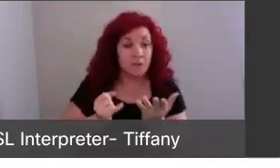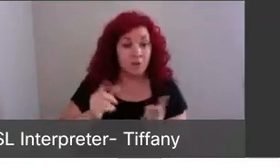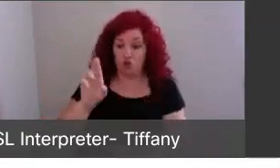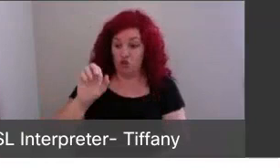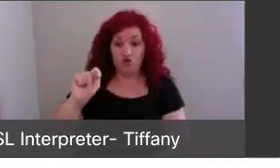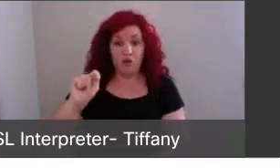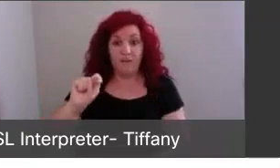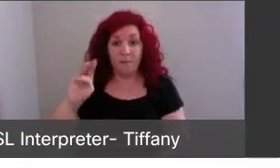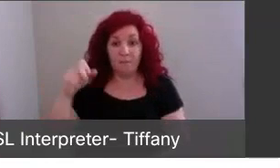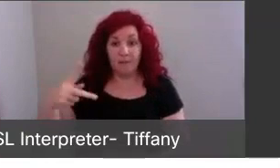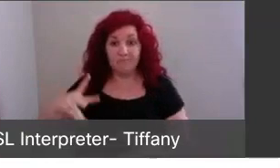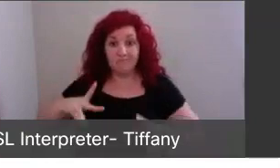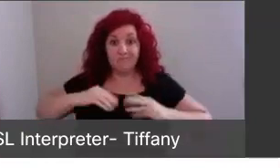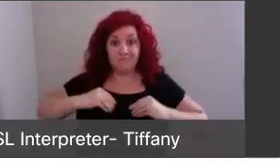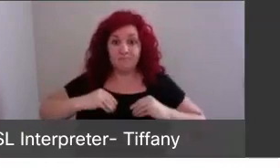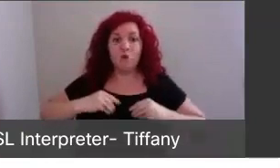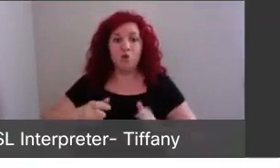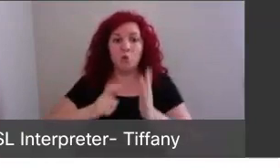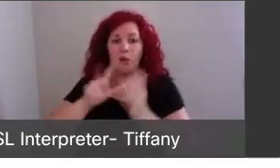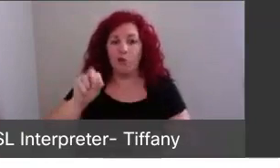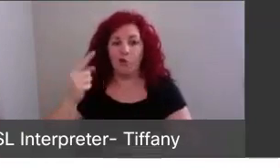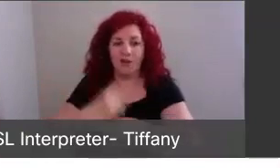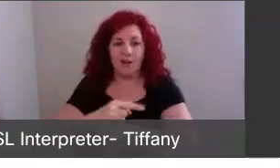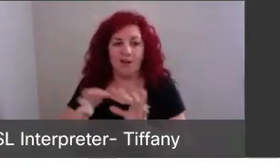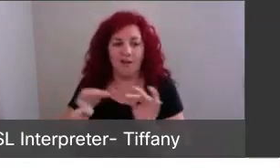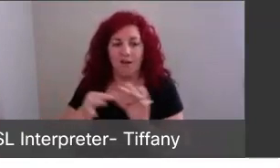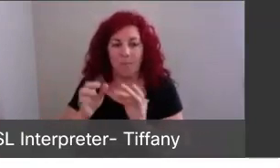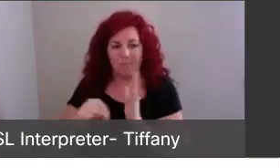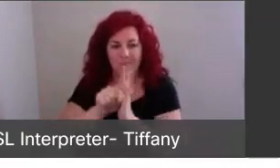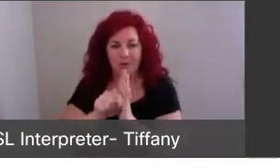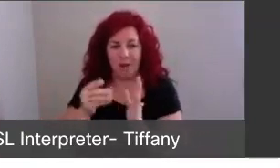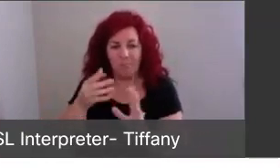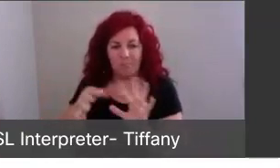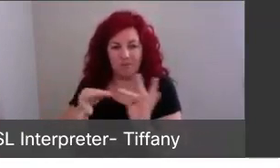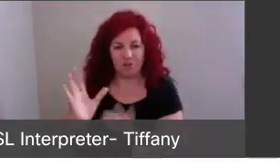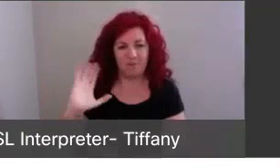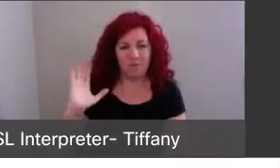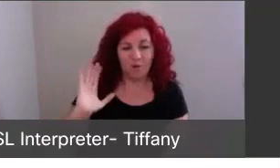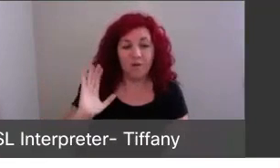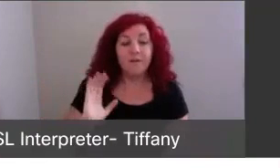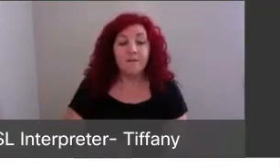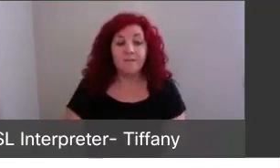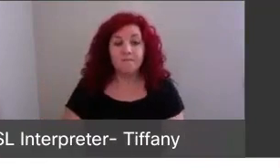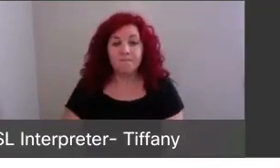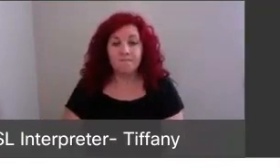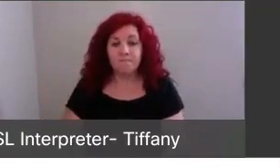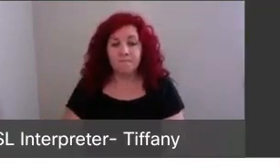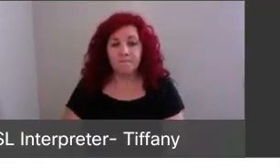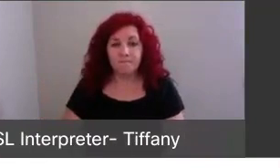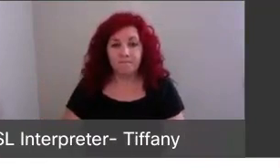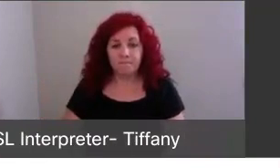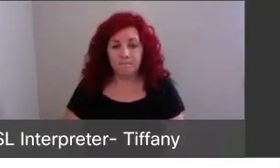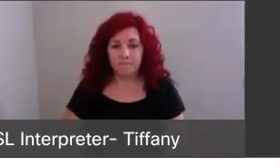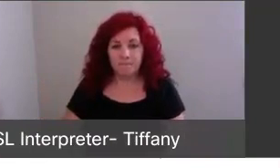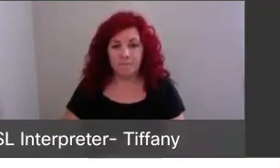adopted, there is that mandatory 30-day comment period that I mentioned earlier. And you will be able to comment